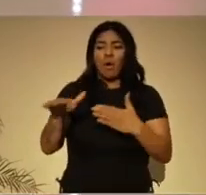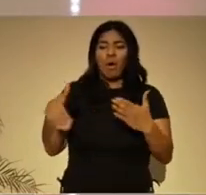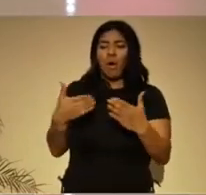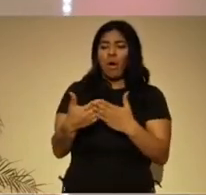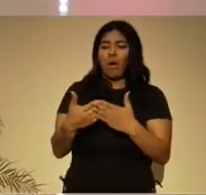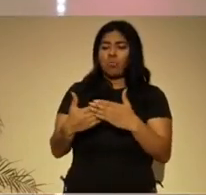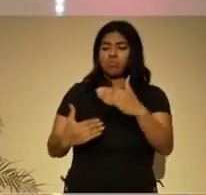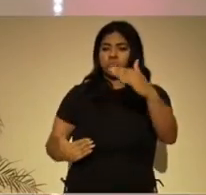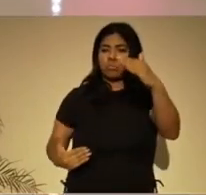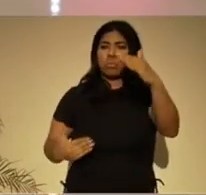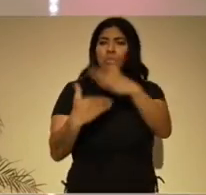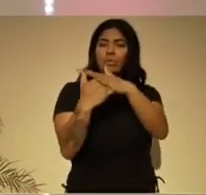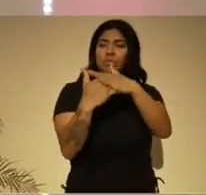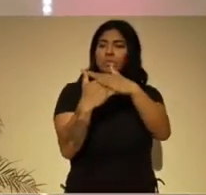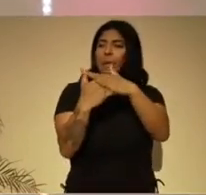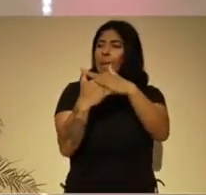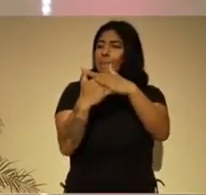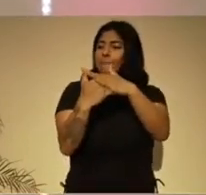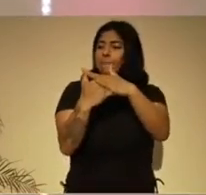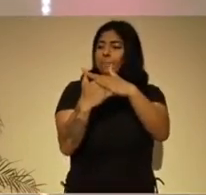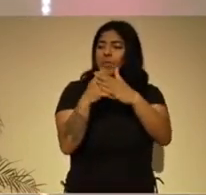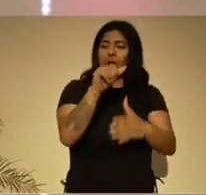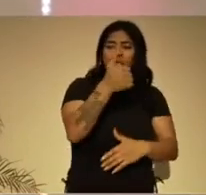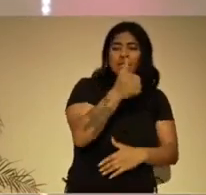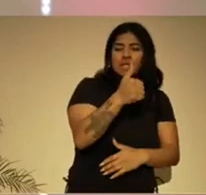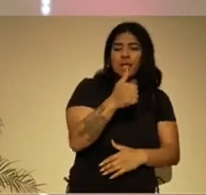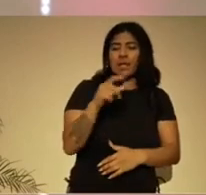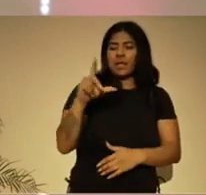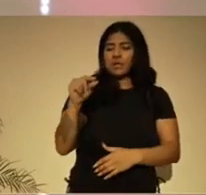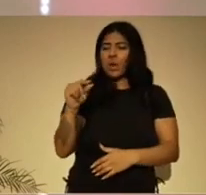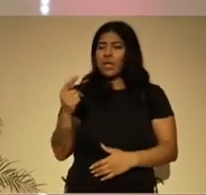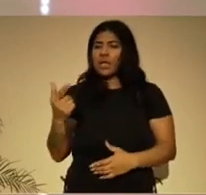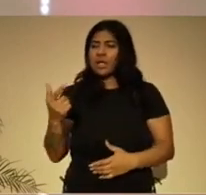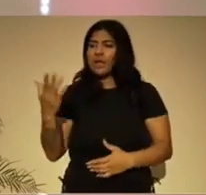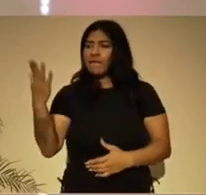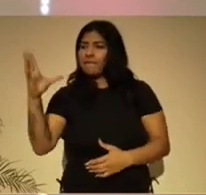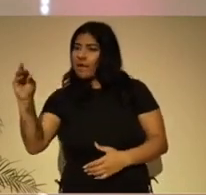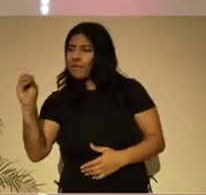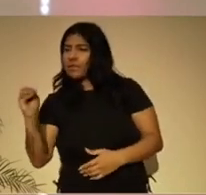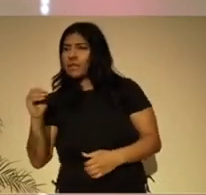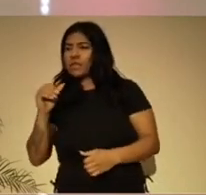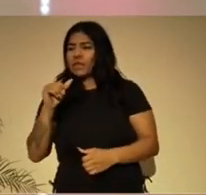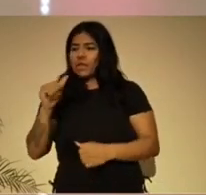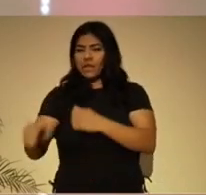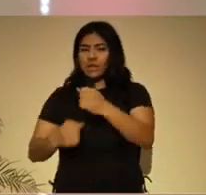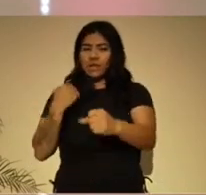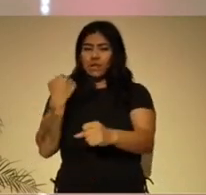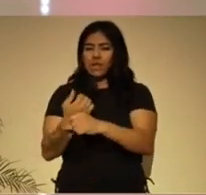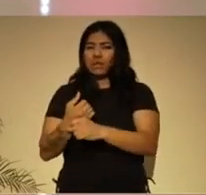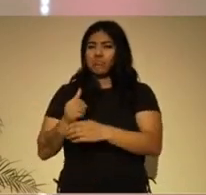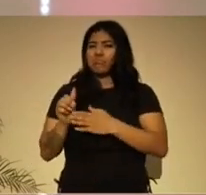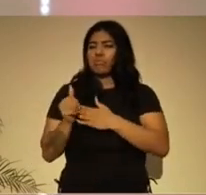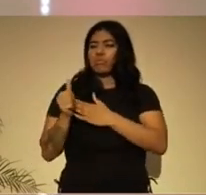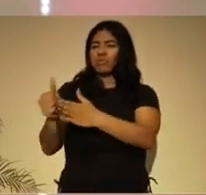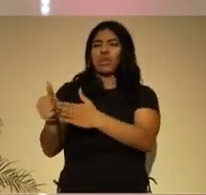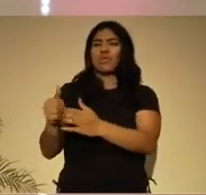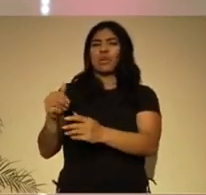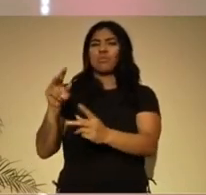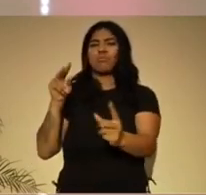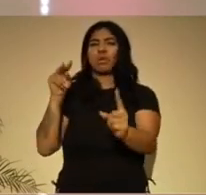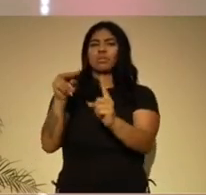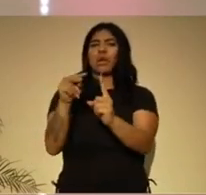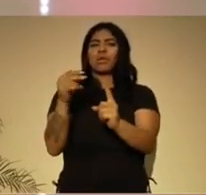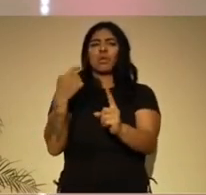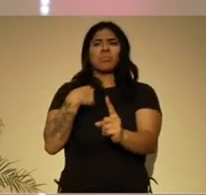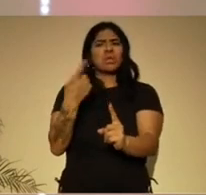out on that 10, 20, at the max, 50-year driven perspective. Where what am I gonna do